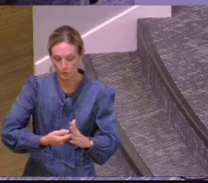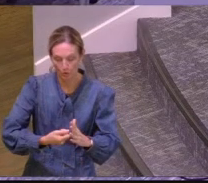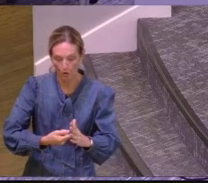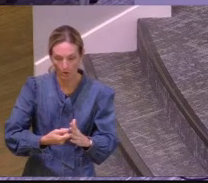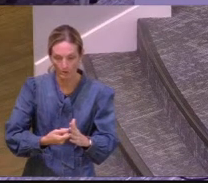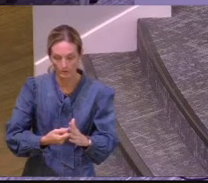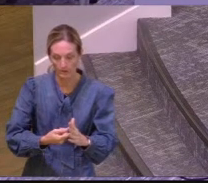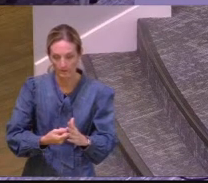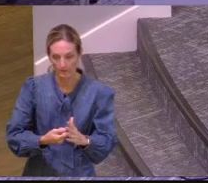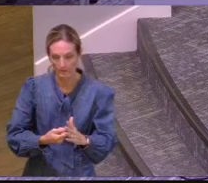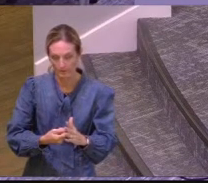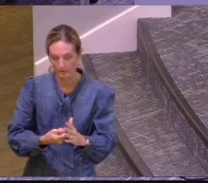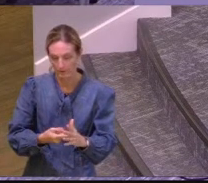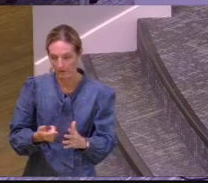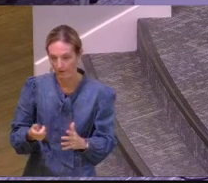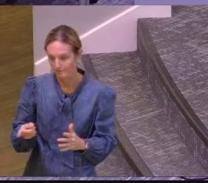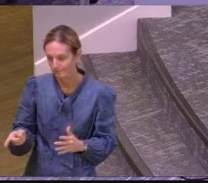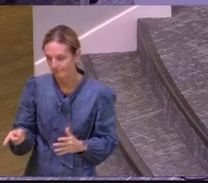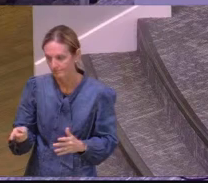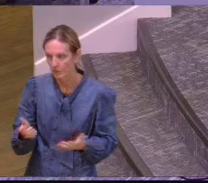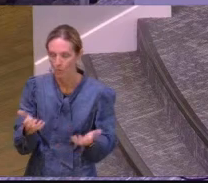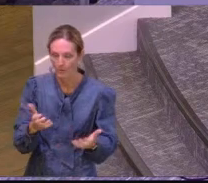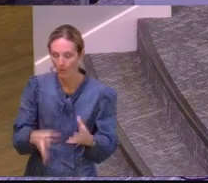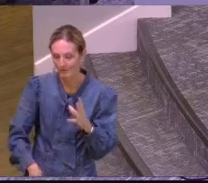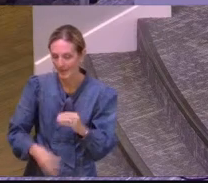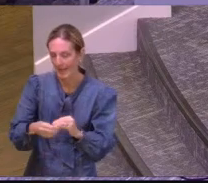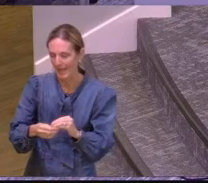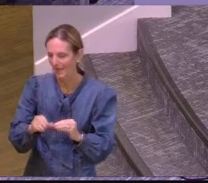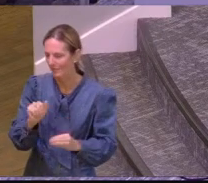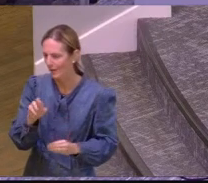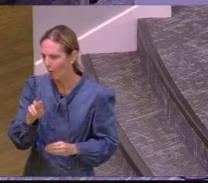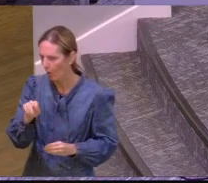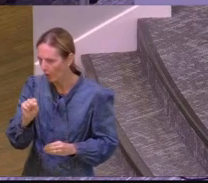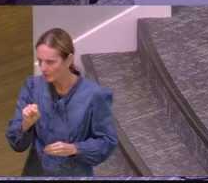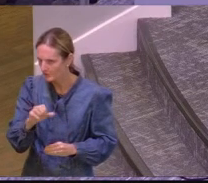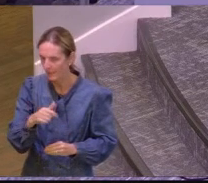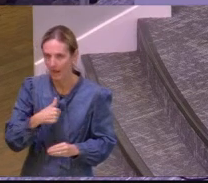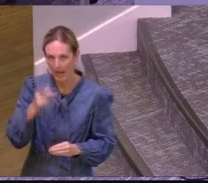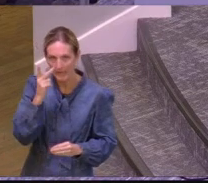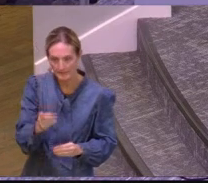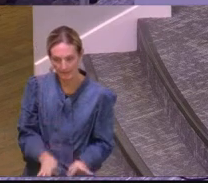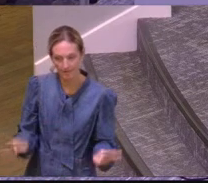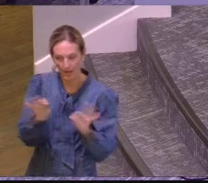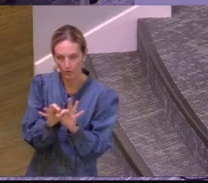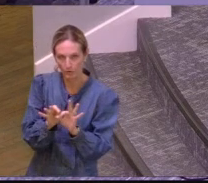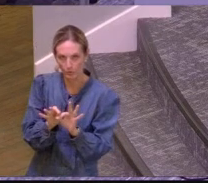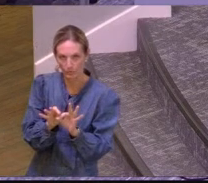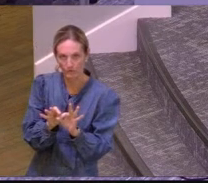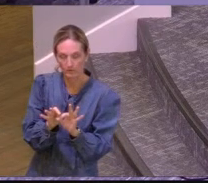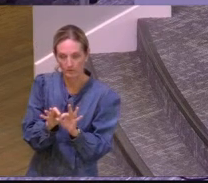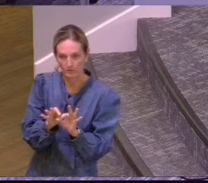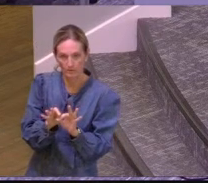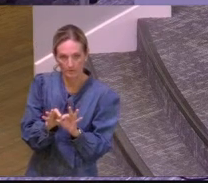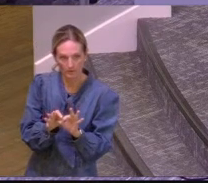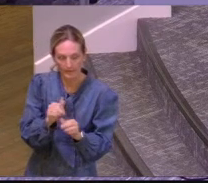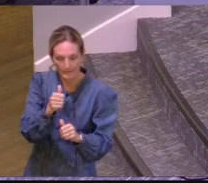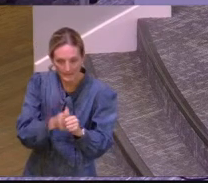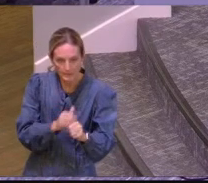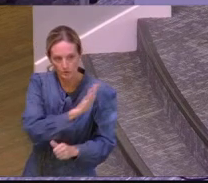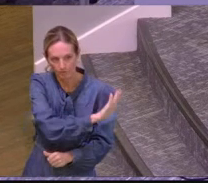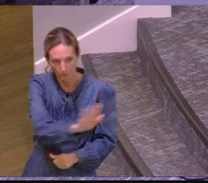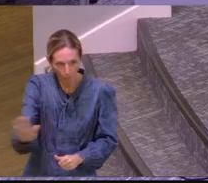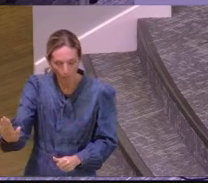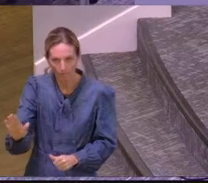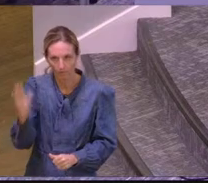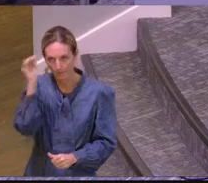so because we wanted to incorporate the arts. And so I see value in what everyone has said. There is definitely a